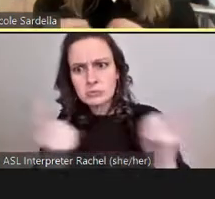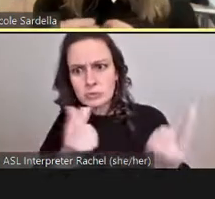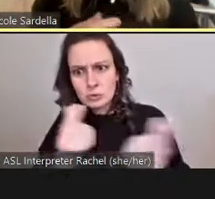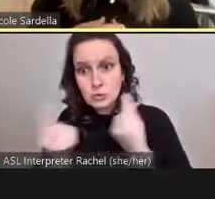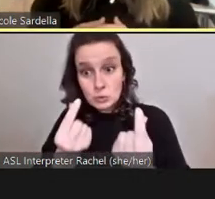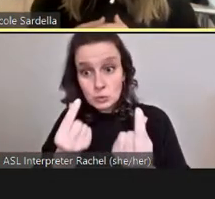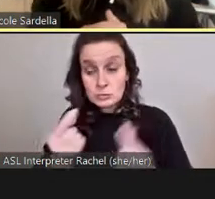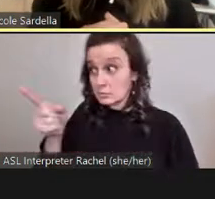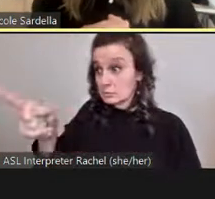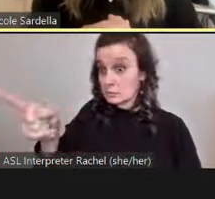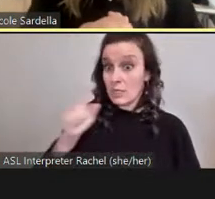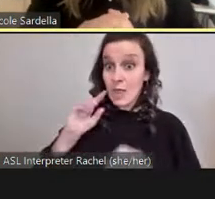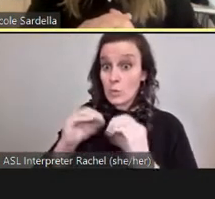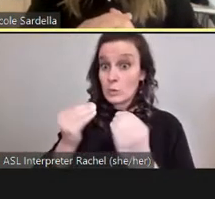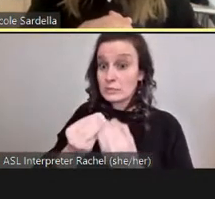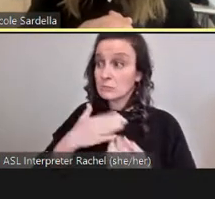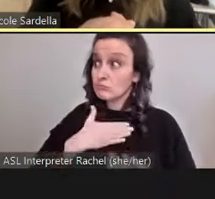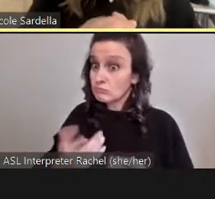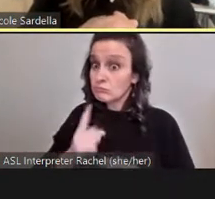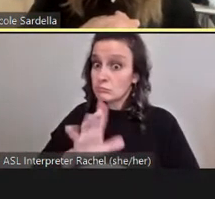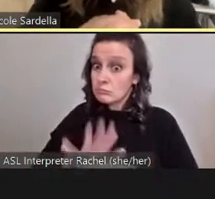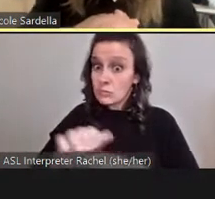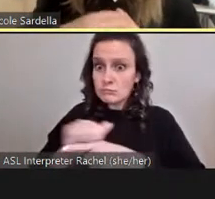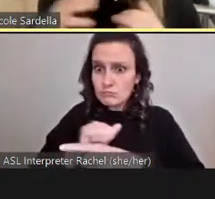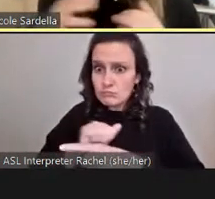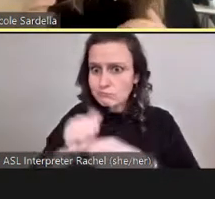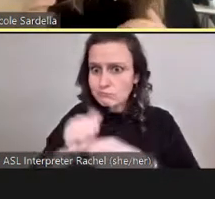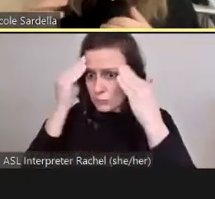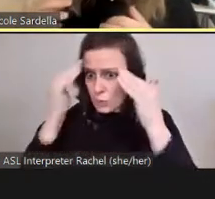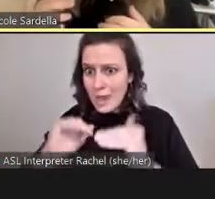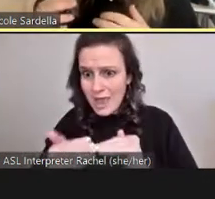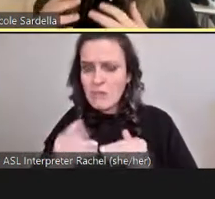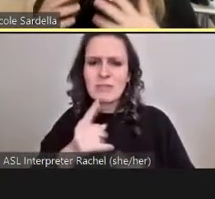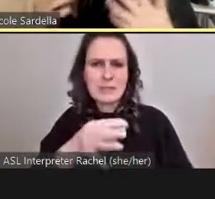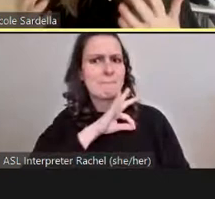the organization, I think, really truly benefits